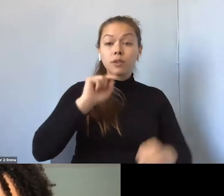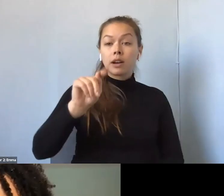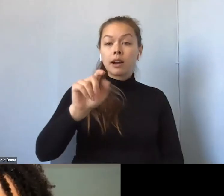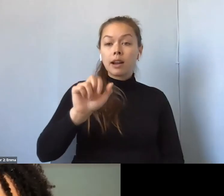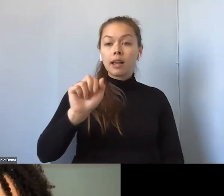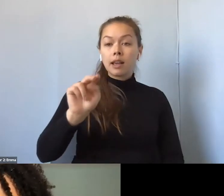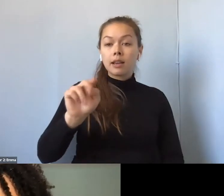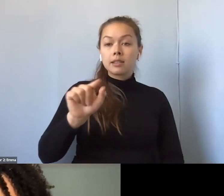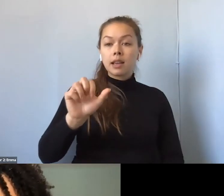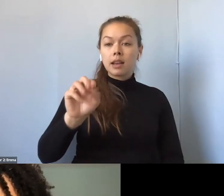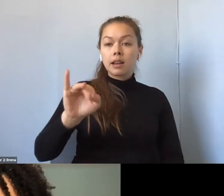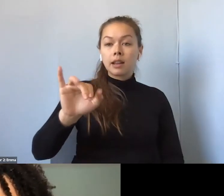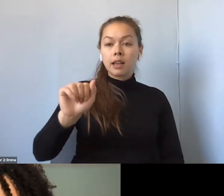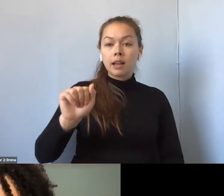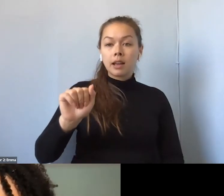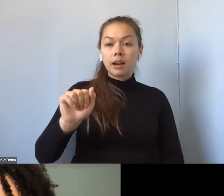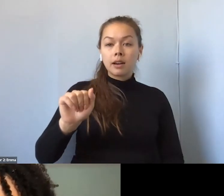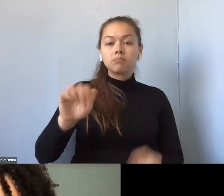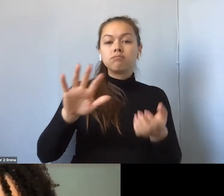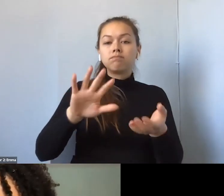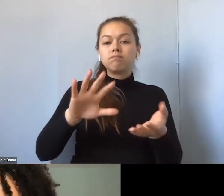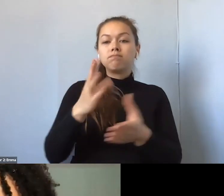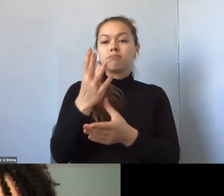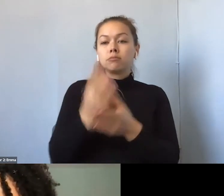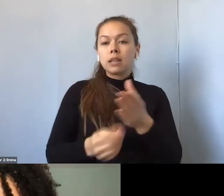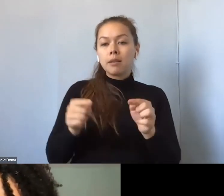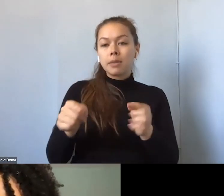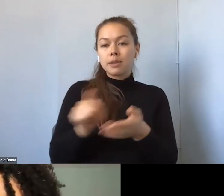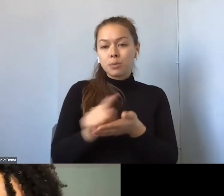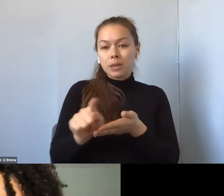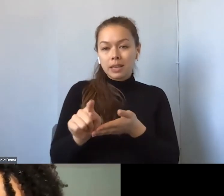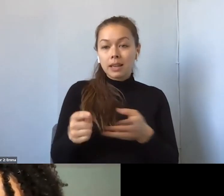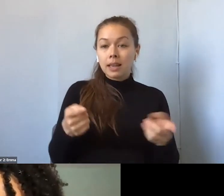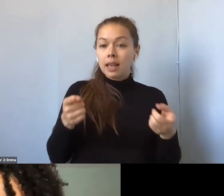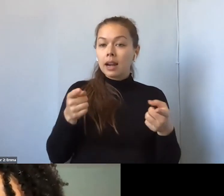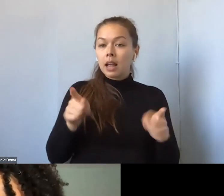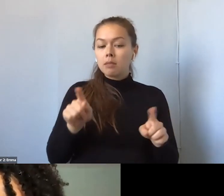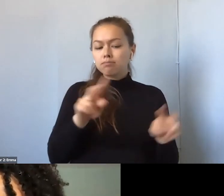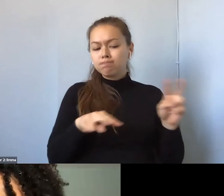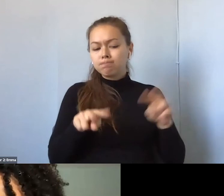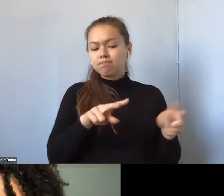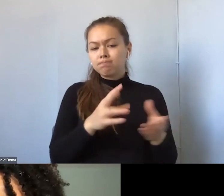death is suspected to be linked to COVID-19.